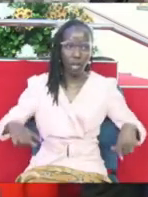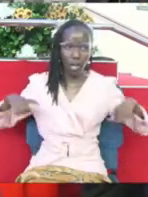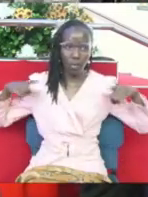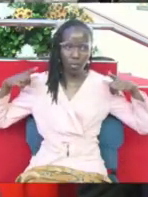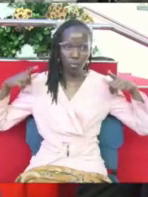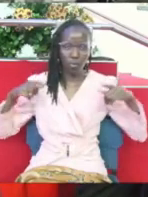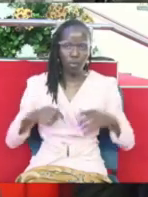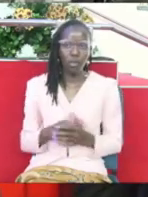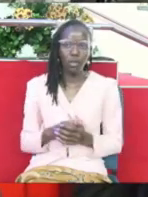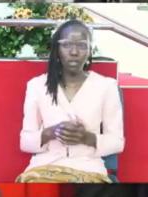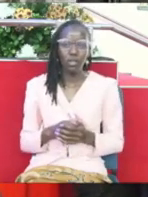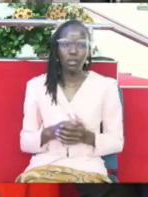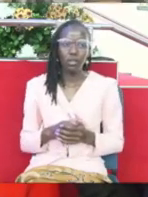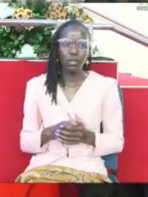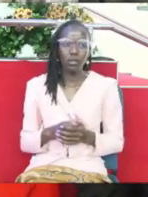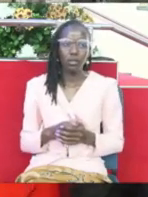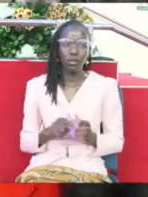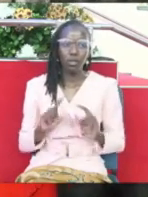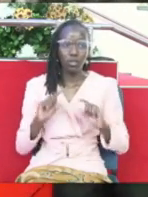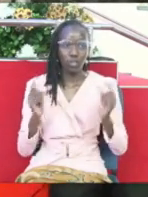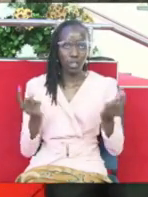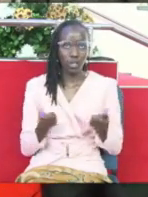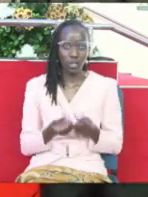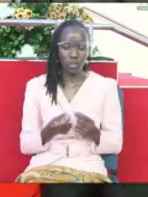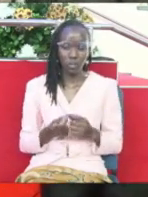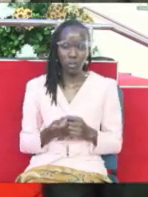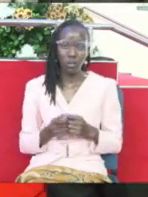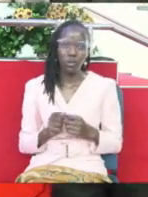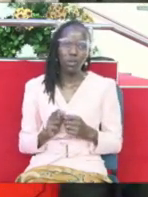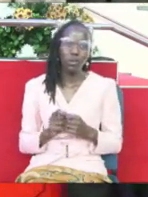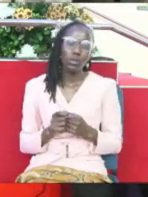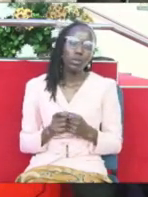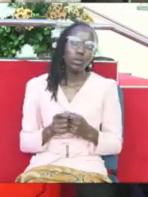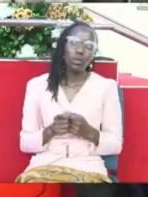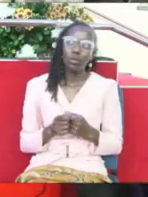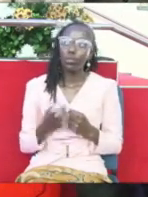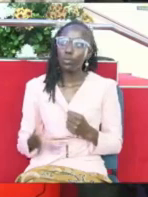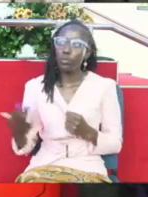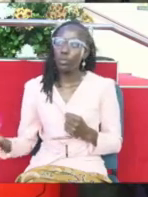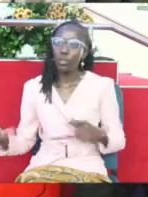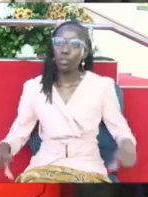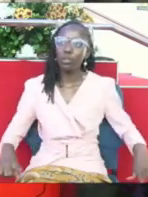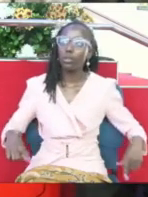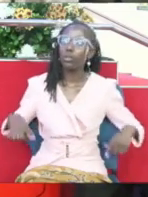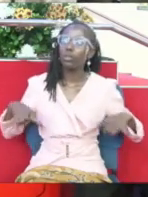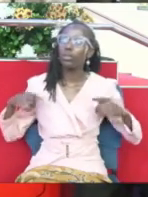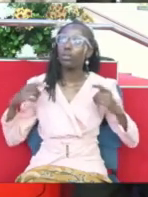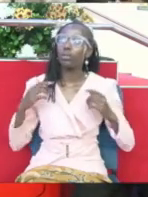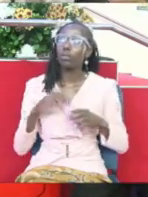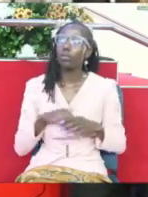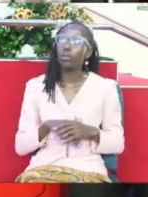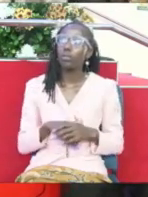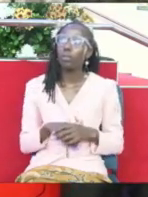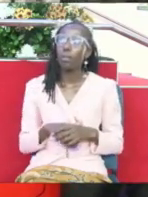life. Magonjwa ya vizazi yanapoinuka katika maisha yako. When challenges, demonic challenges are coming in your workplace. Changamoto za kipepo